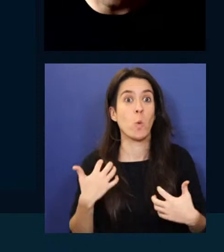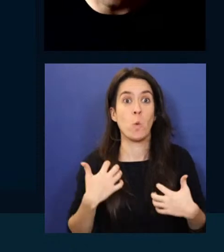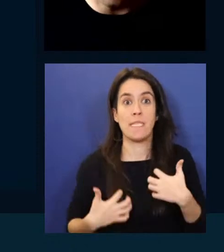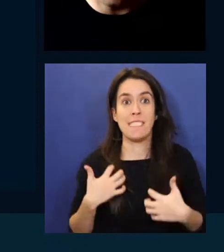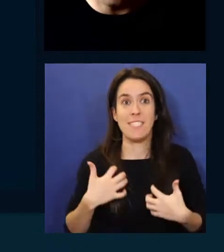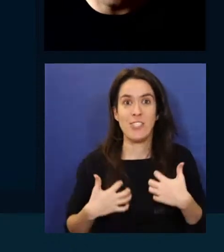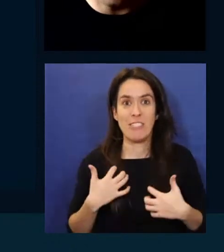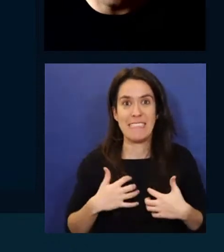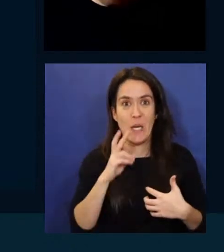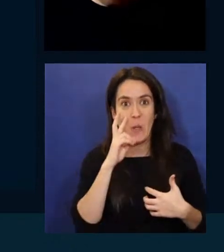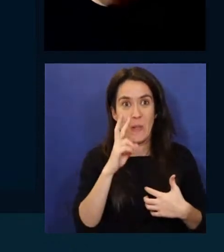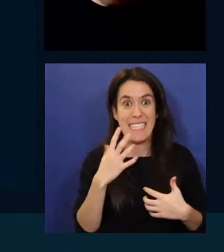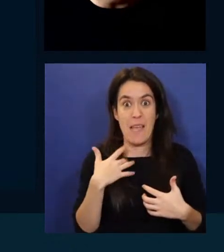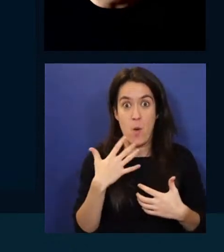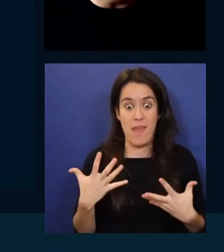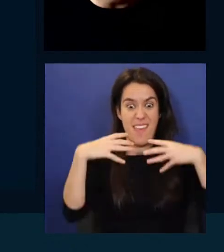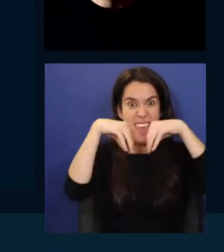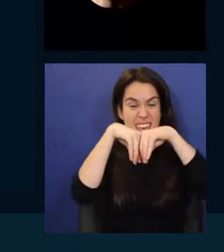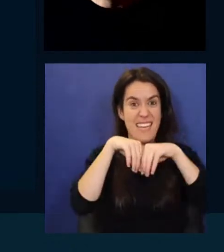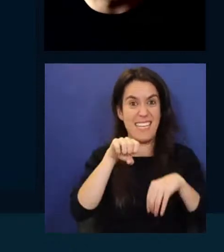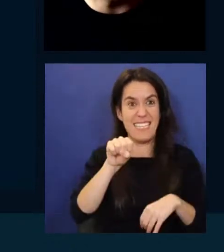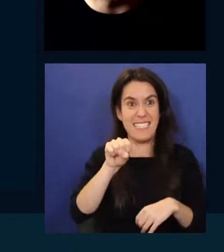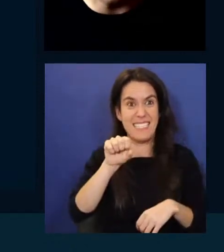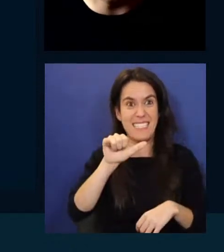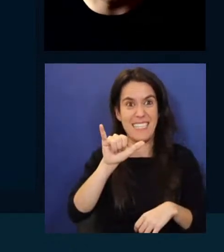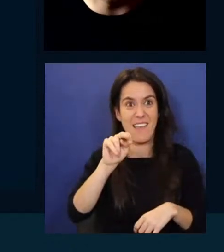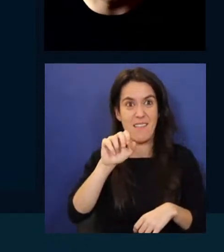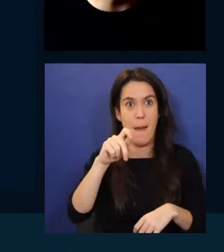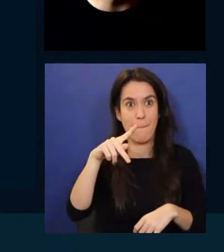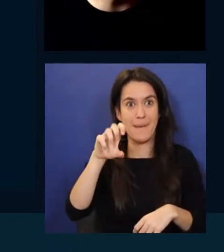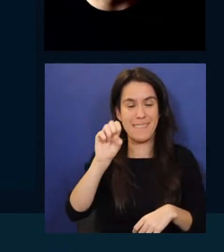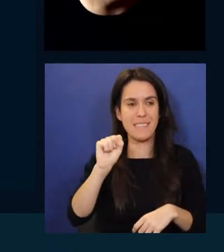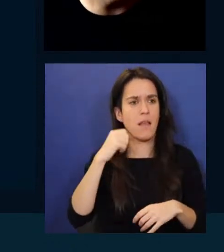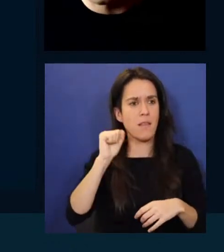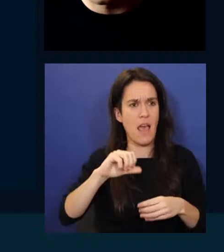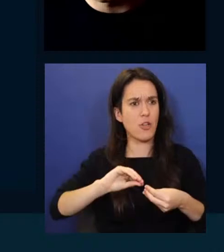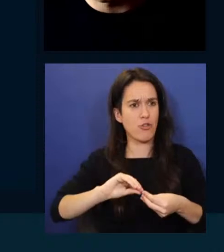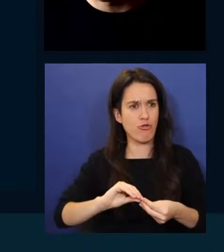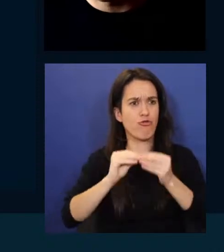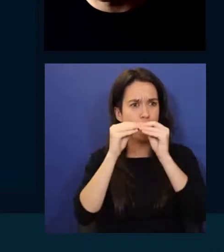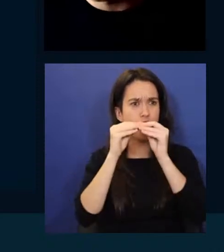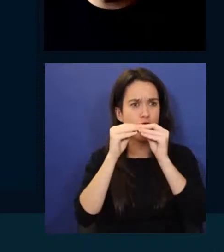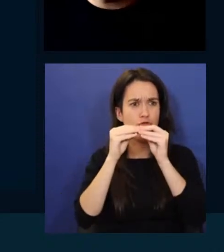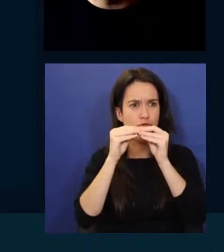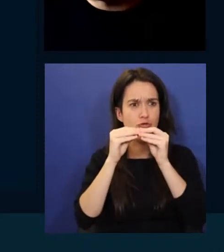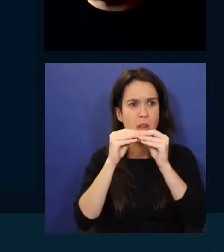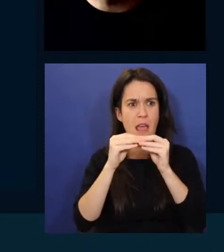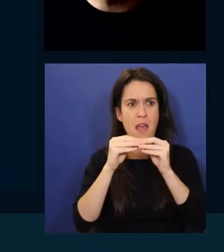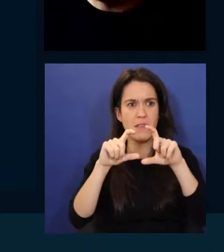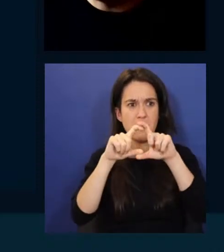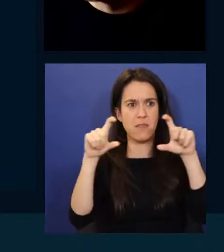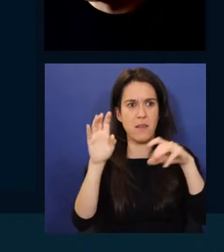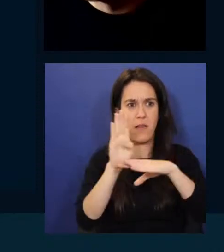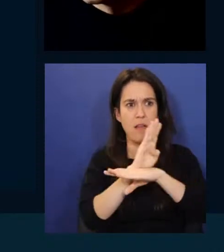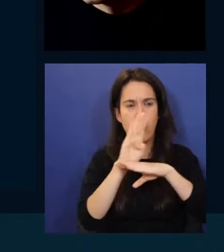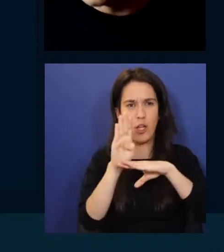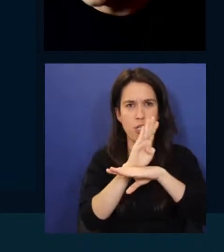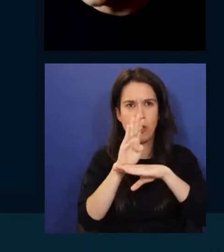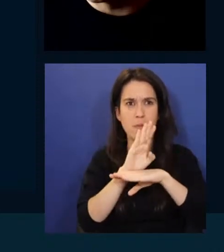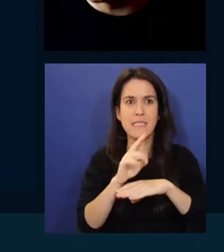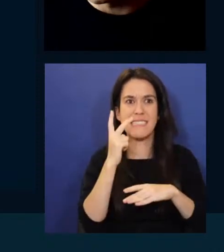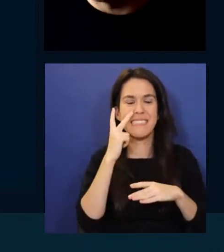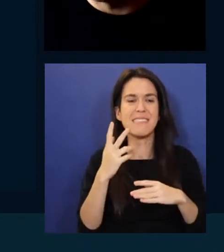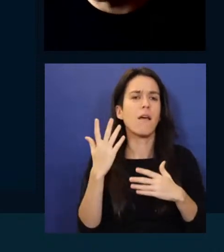within Synapse Studio, you can create Power BI reports, you can create enterprise-grade semantic models without ever having to leave that